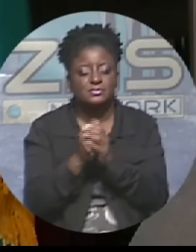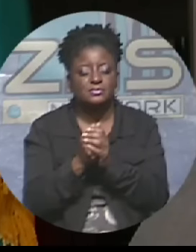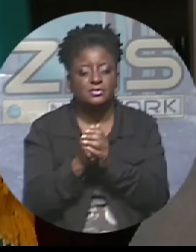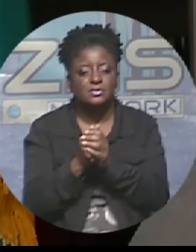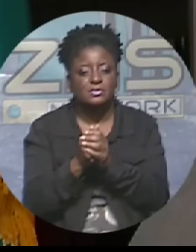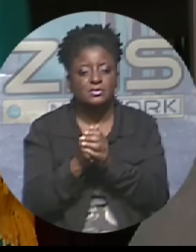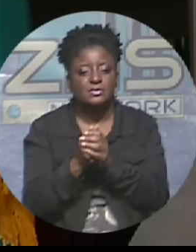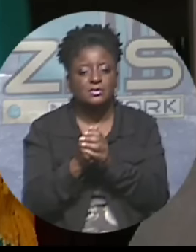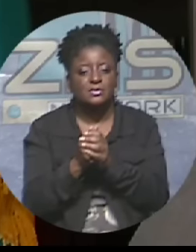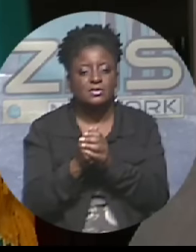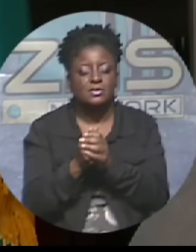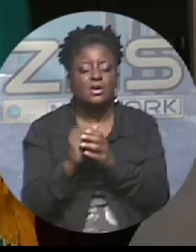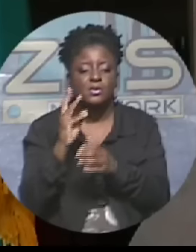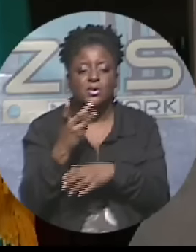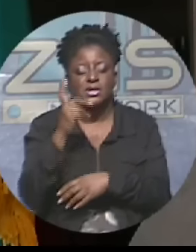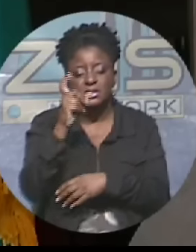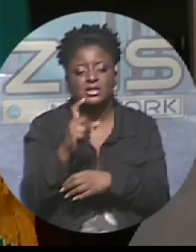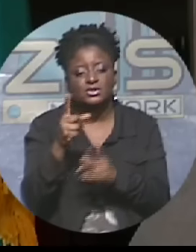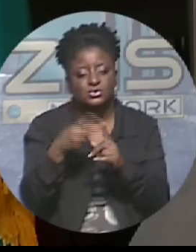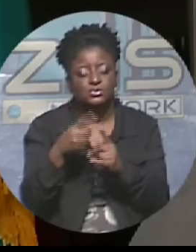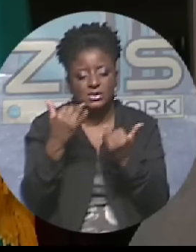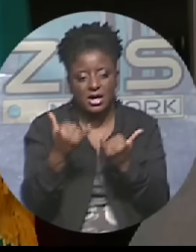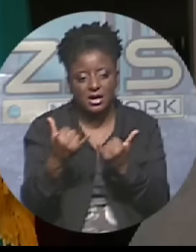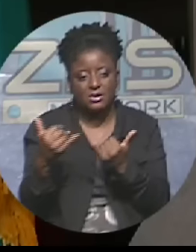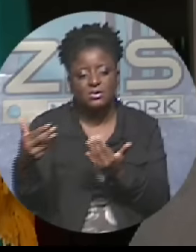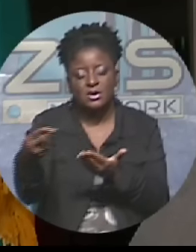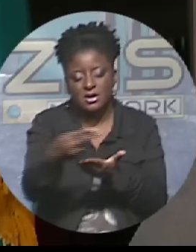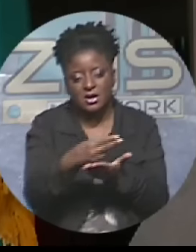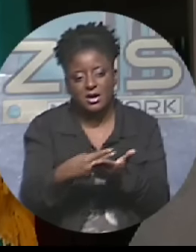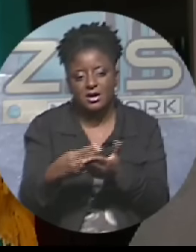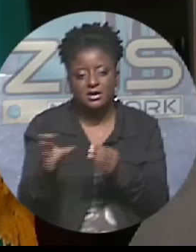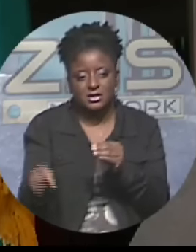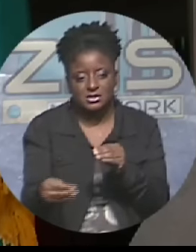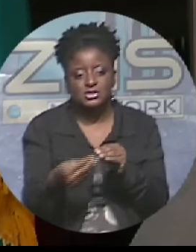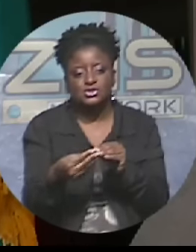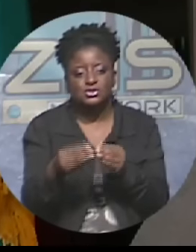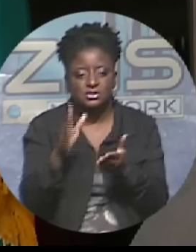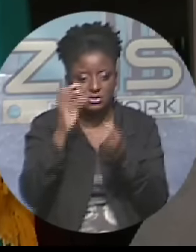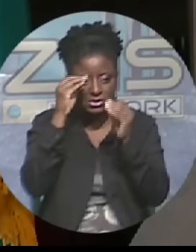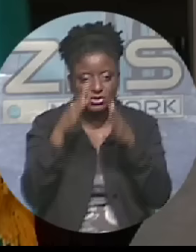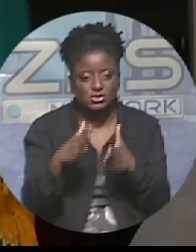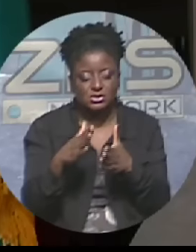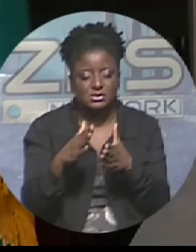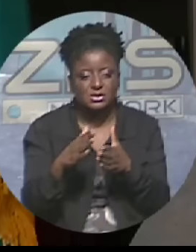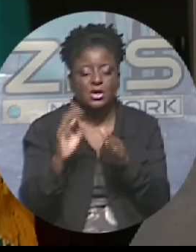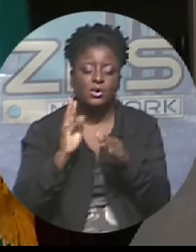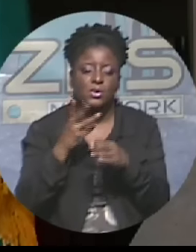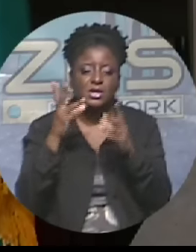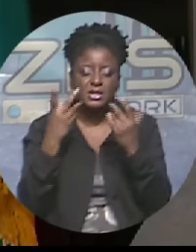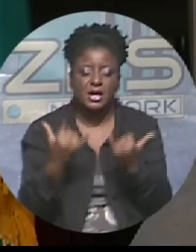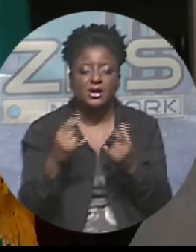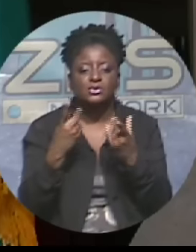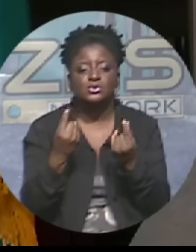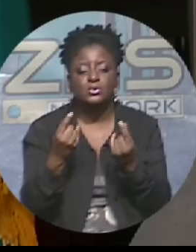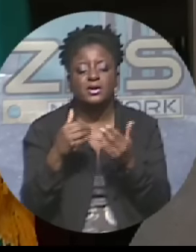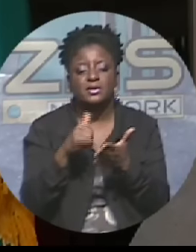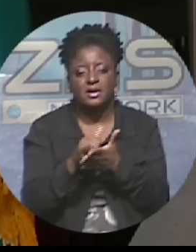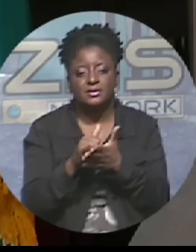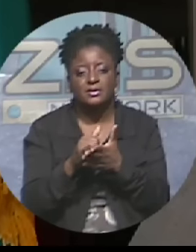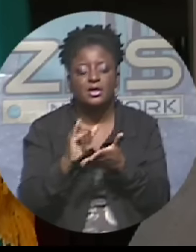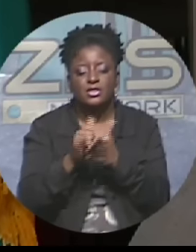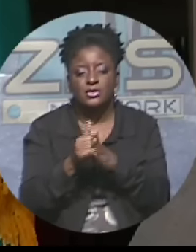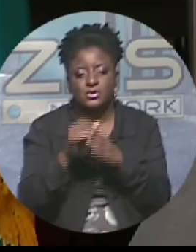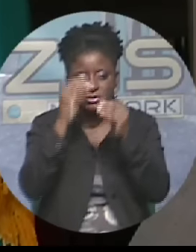now to recruit additional teachers in order to fill those on a permanent basis, which we're now in the process of doing.